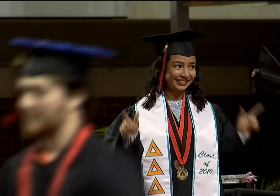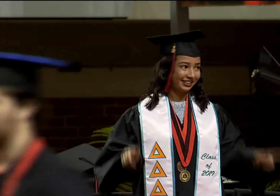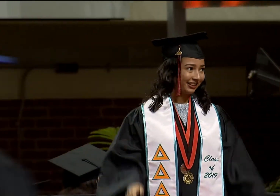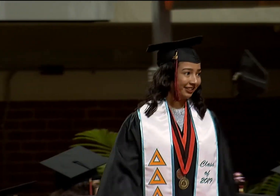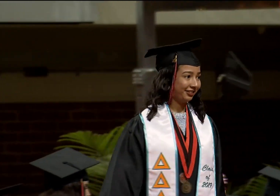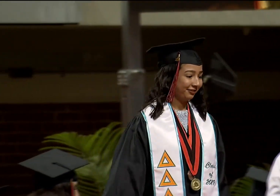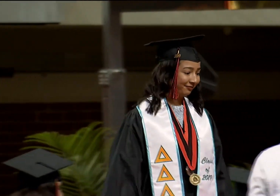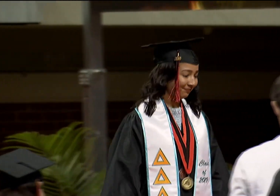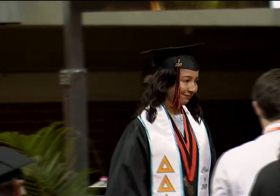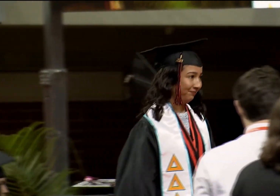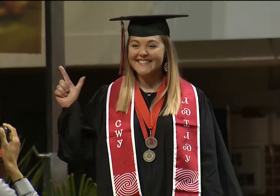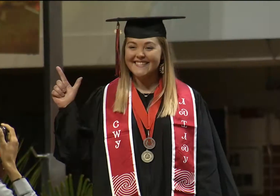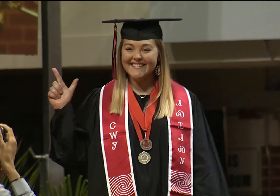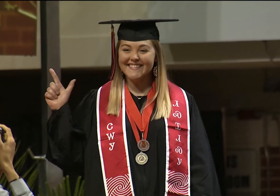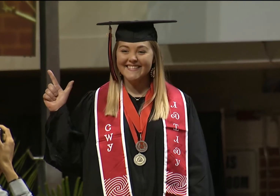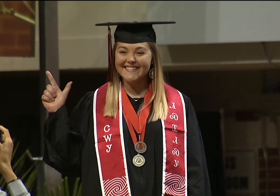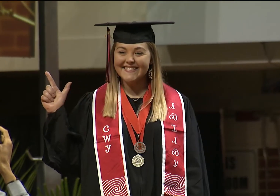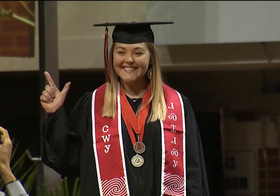Michaela Kale.